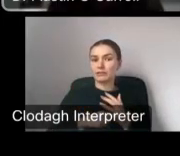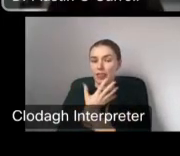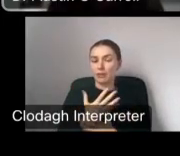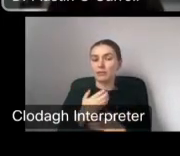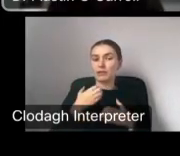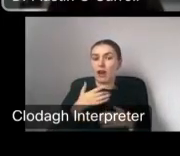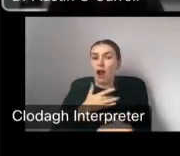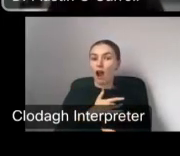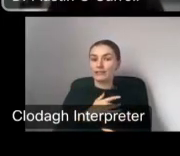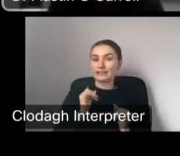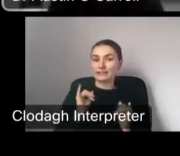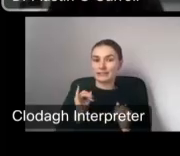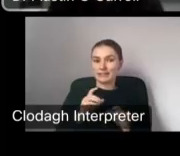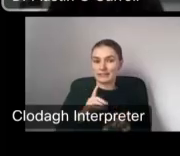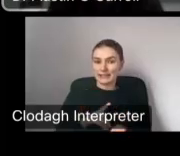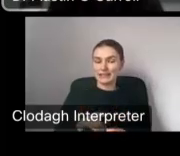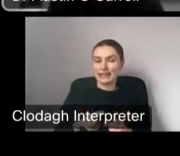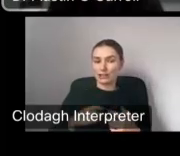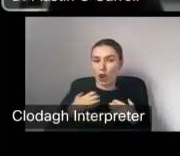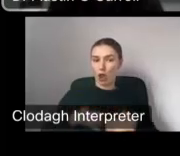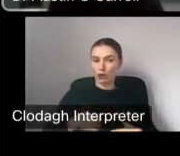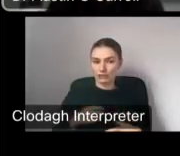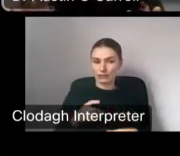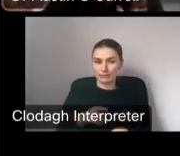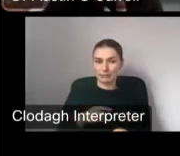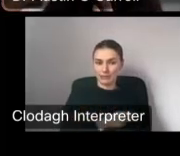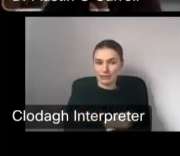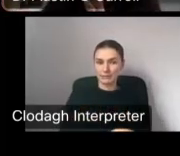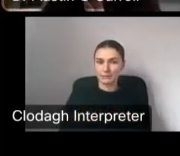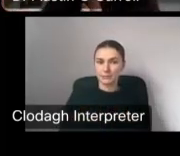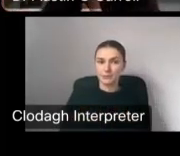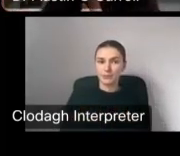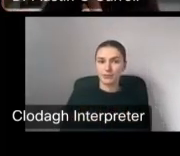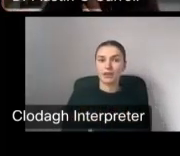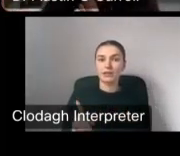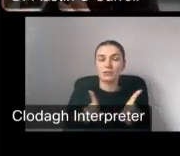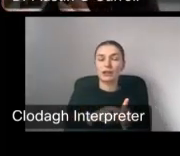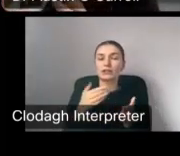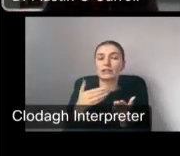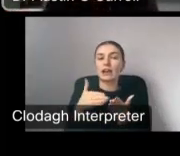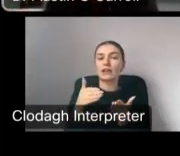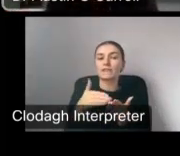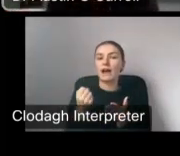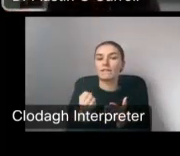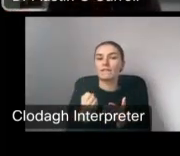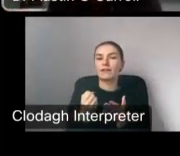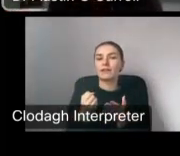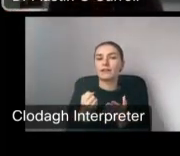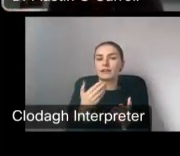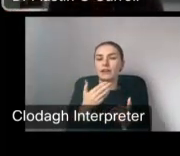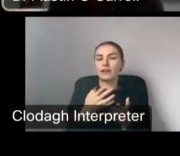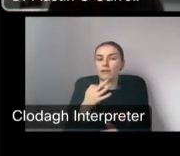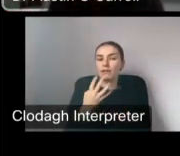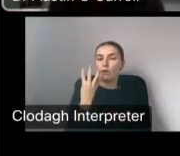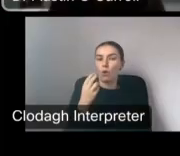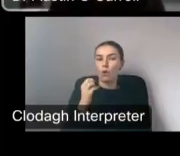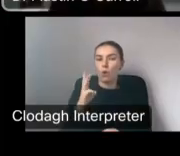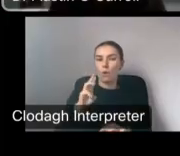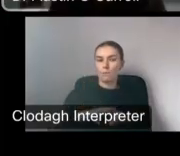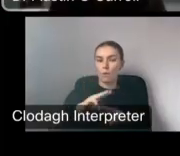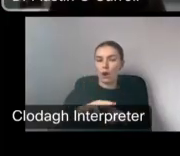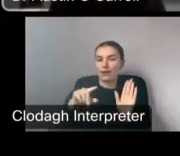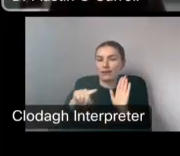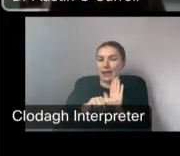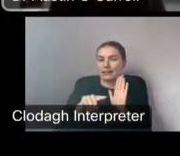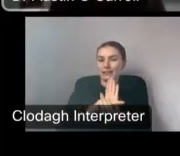Compared to people with no adverse events, those with a scale of 4 or more, just to clarify, there seems to be a tipping point once you've had 4 or more adverse childhood